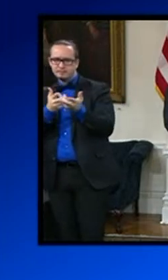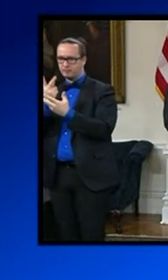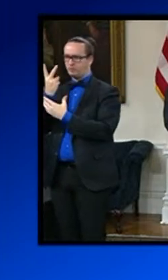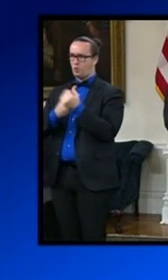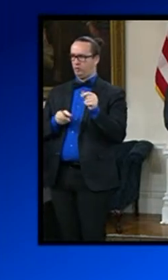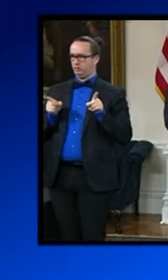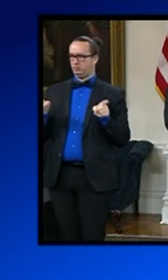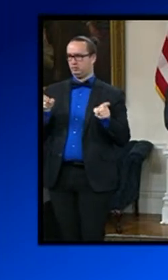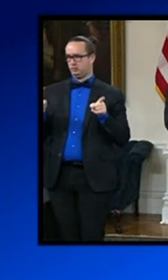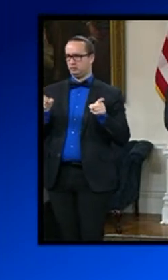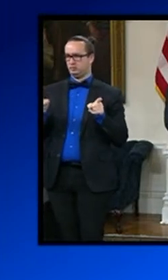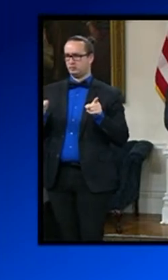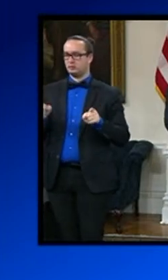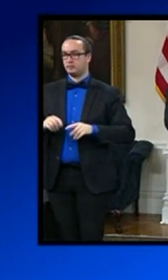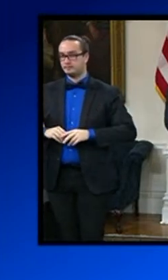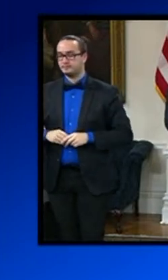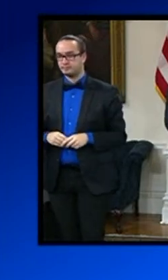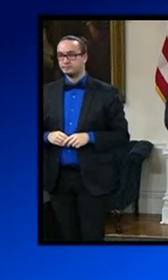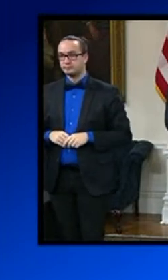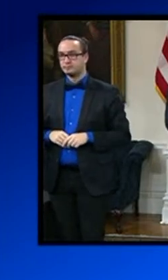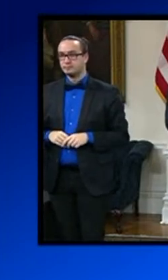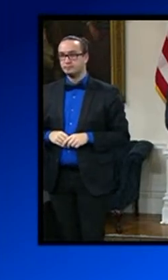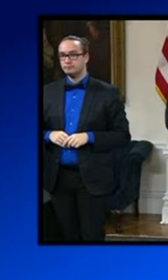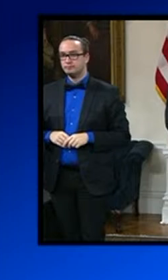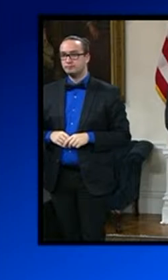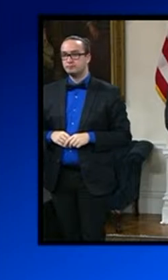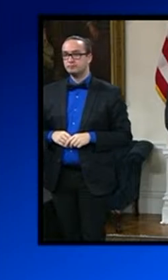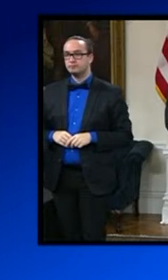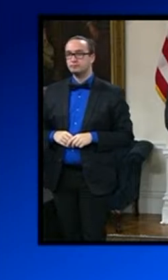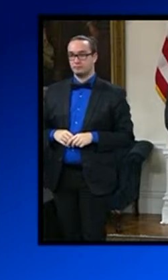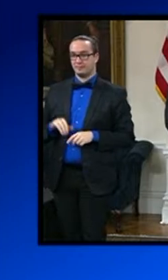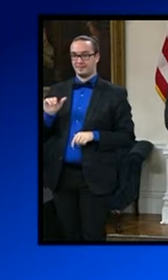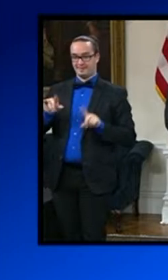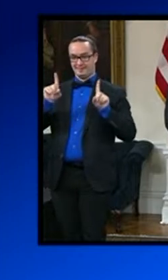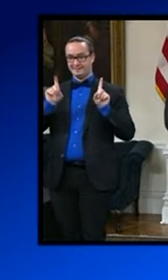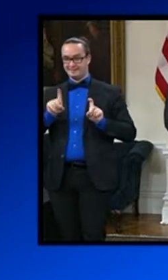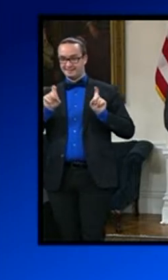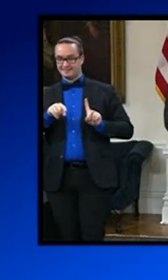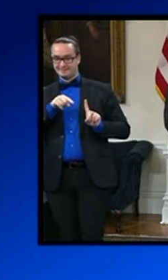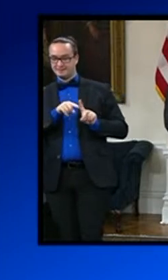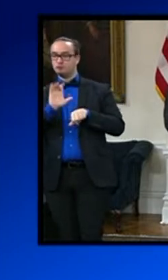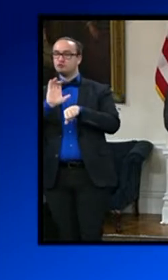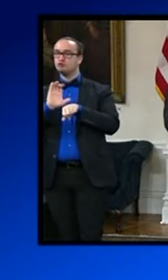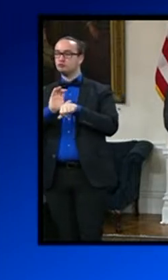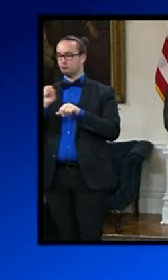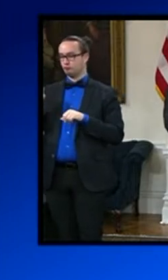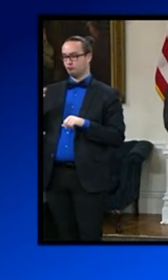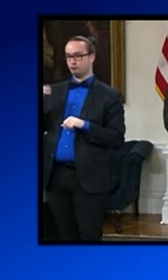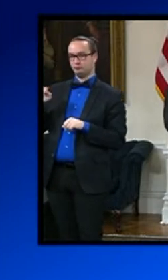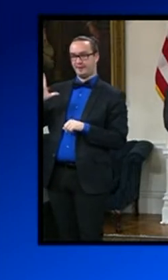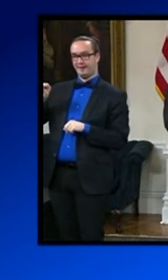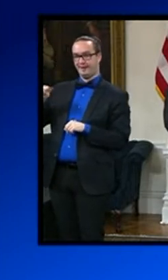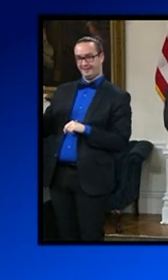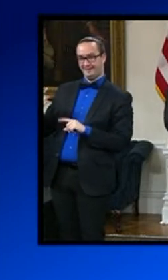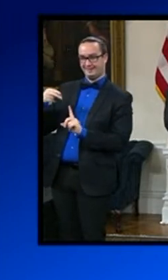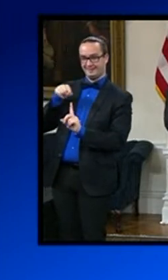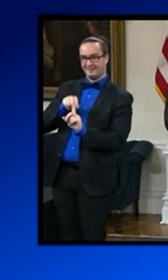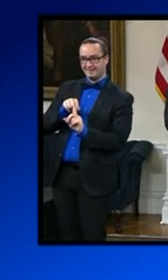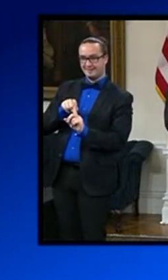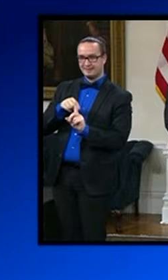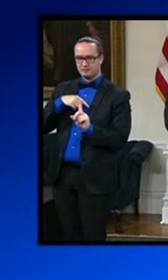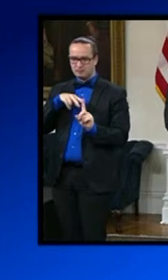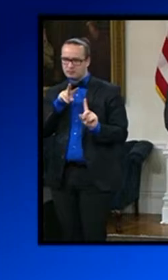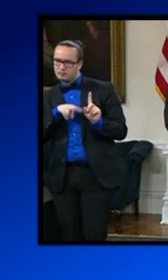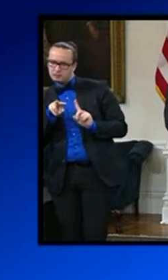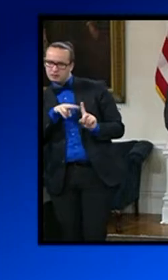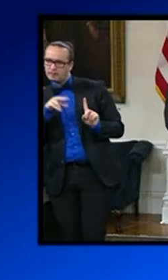process by which we identify and bridge the gaps that are limiting the number of Marylanders receiving the COVID-19 vaccine. We